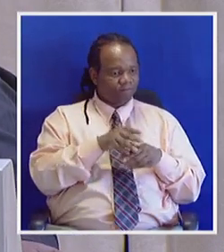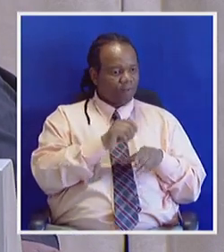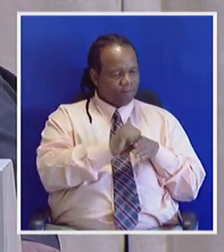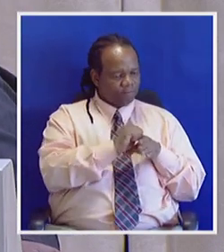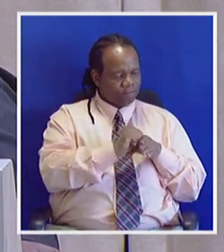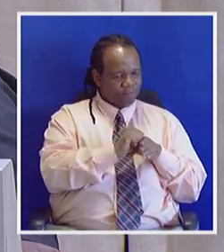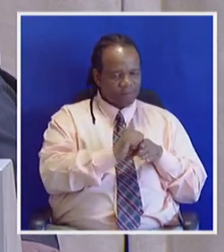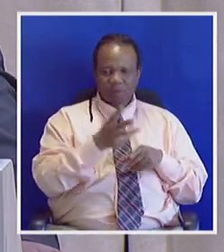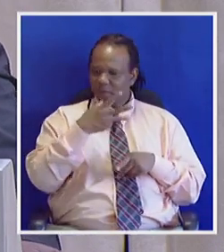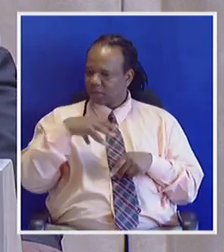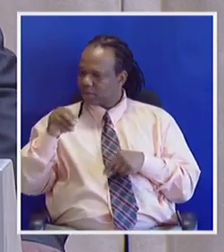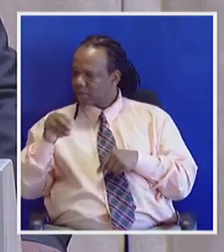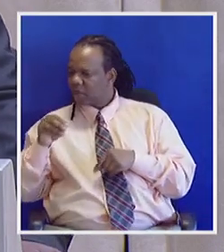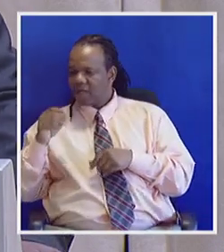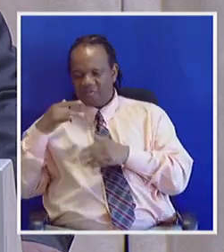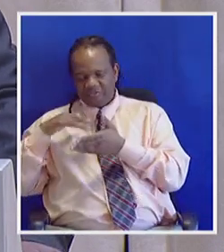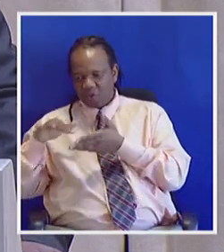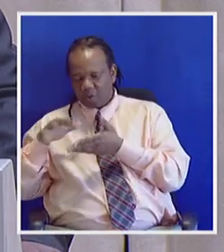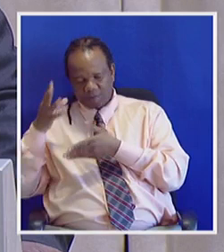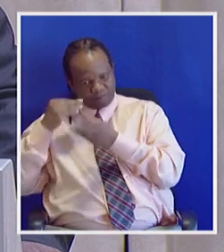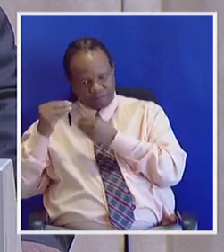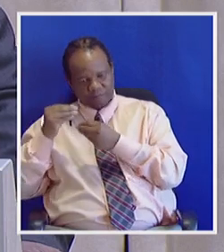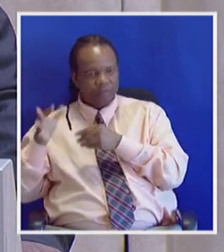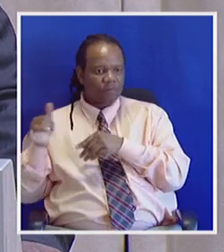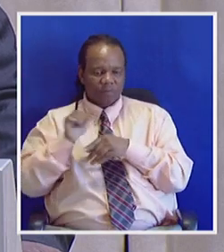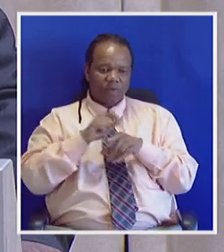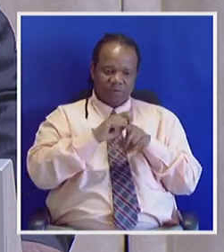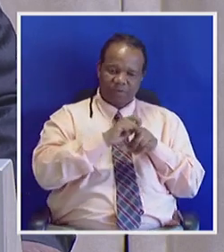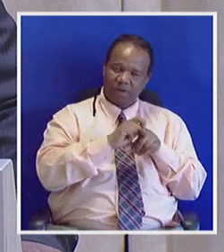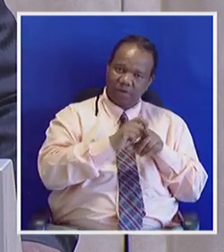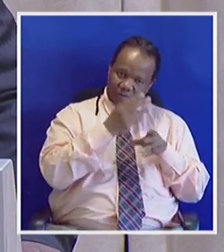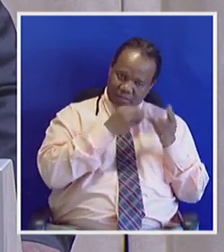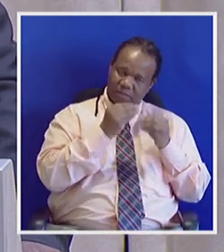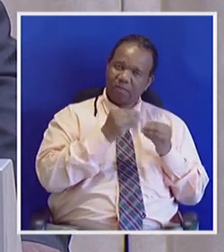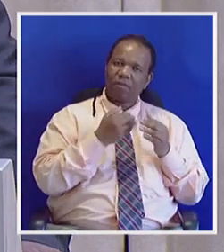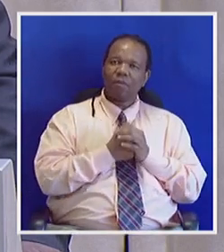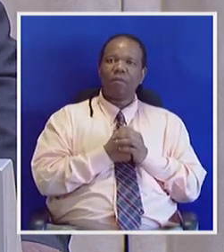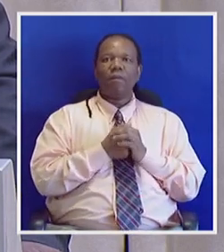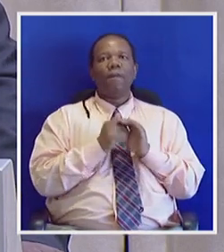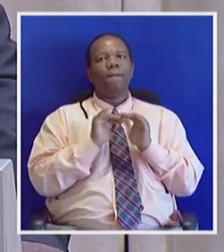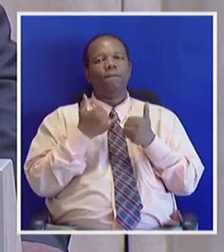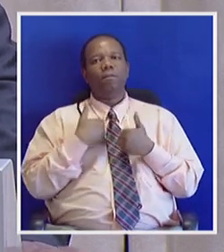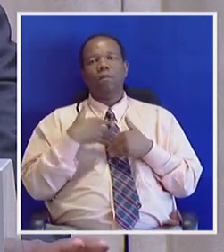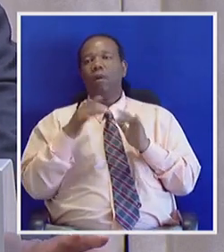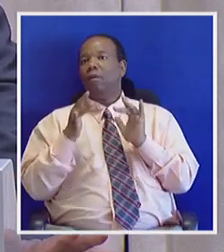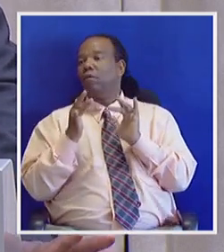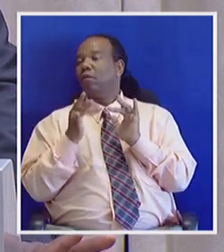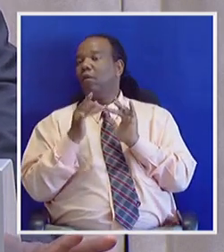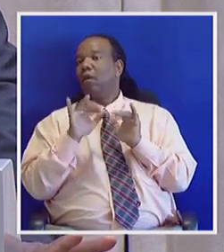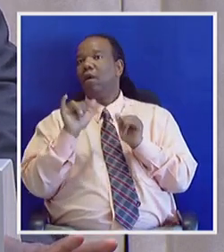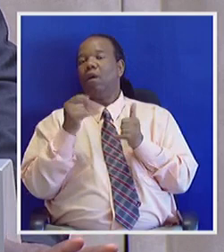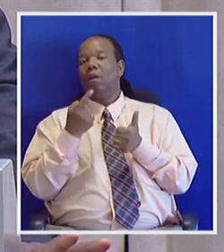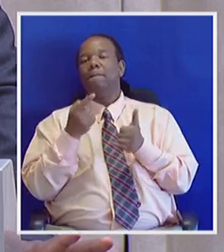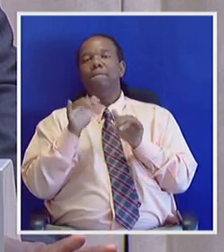and Training as our pet projects as we go around the country to